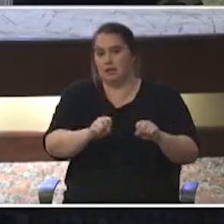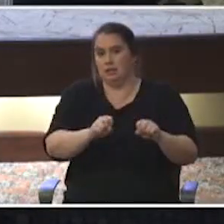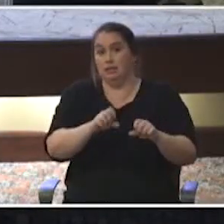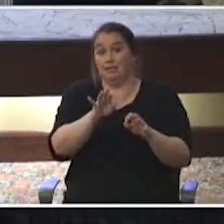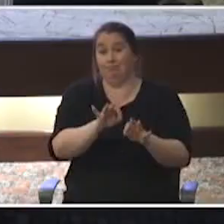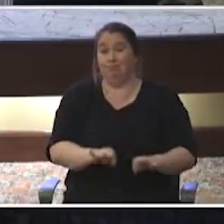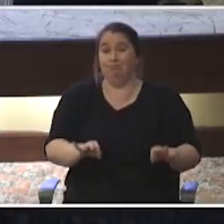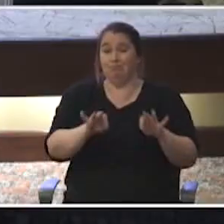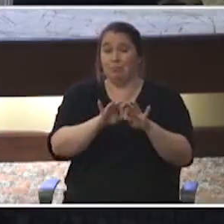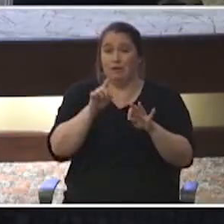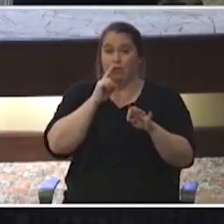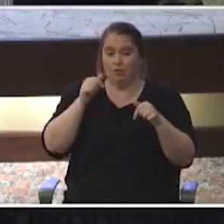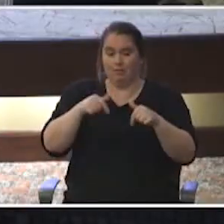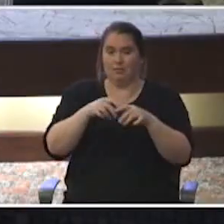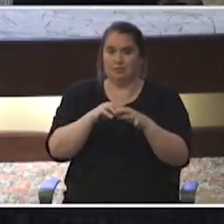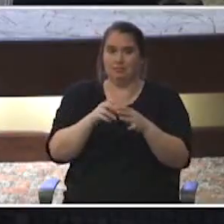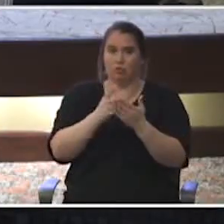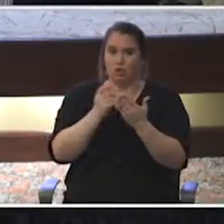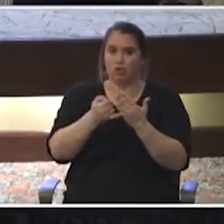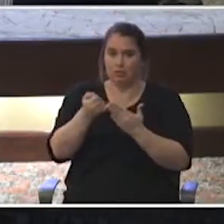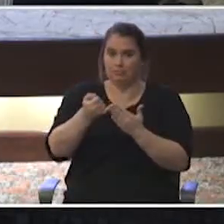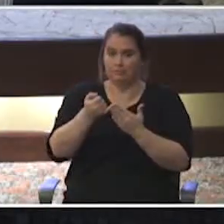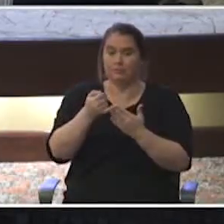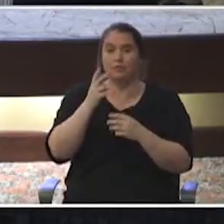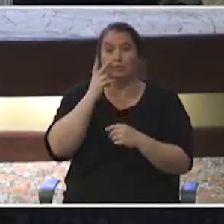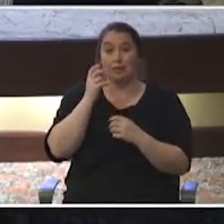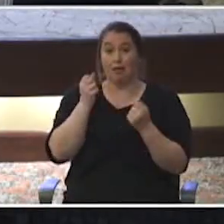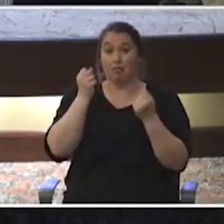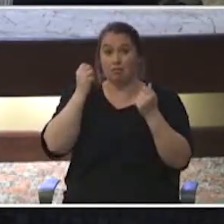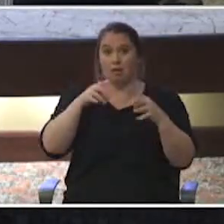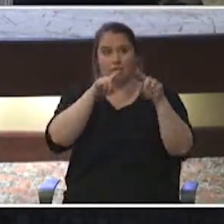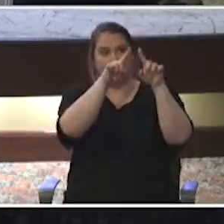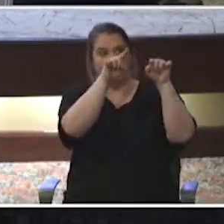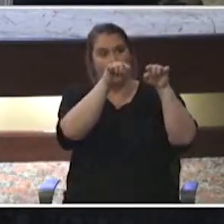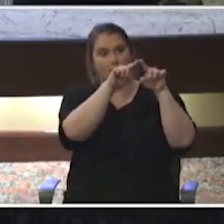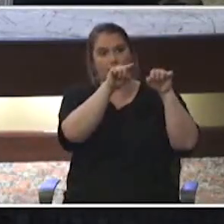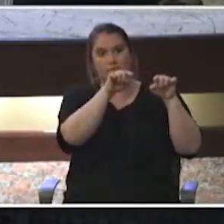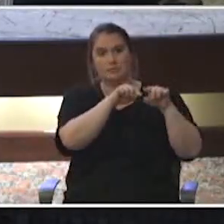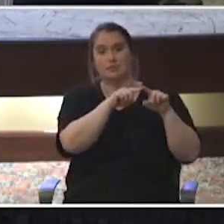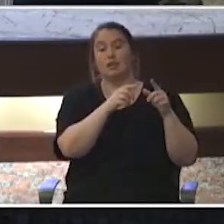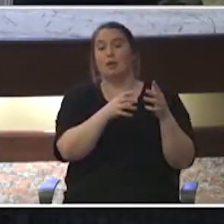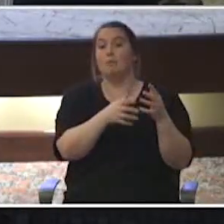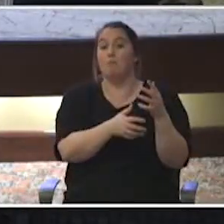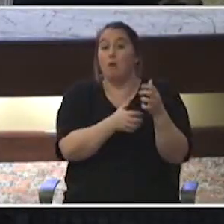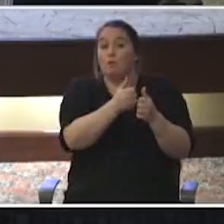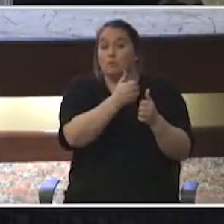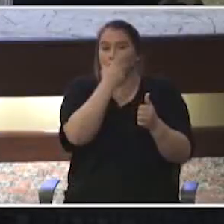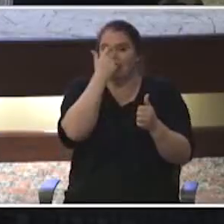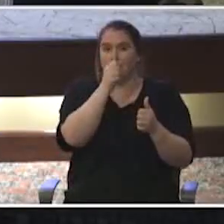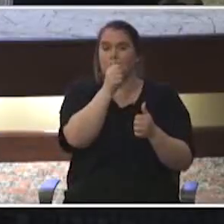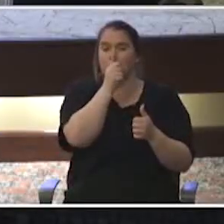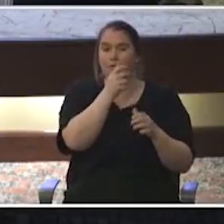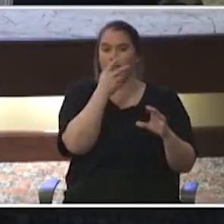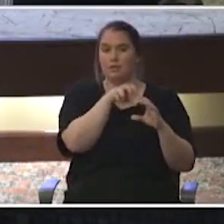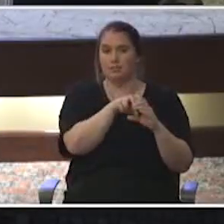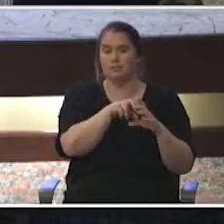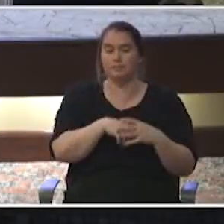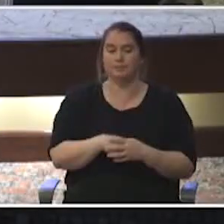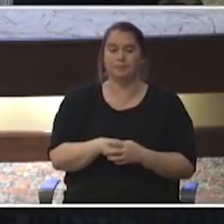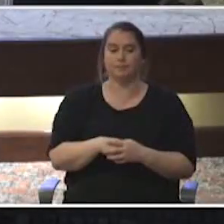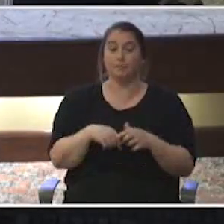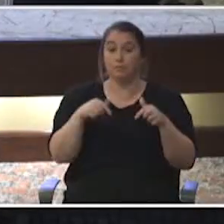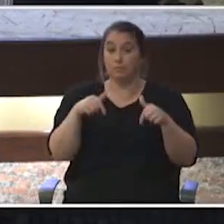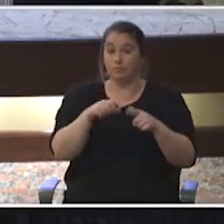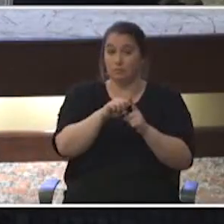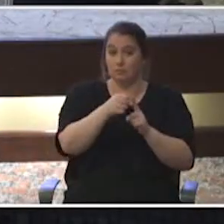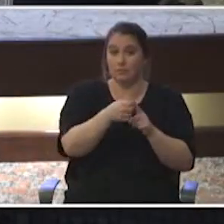key part of what this project is about. You see a lot of white boxes up there, and that's mostly private investment. So in this case, and in much the